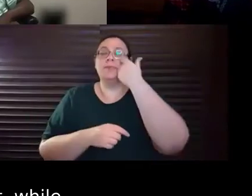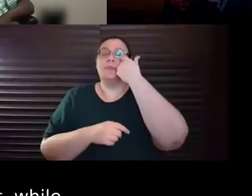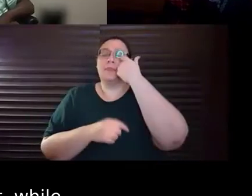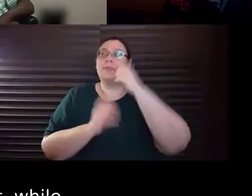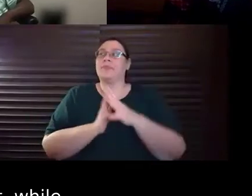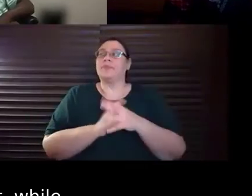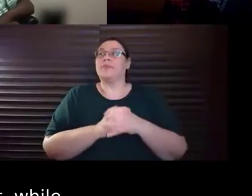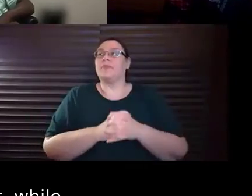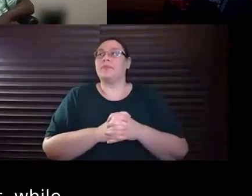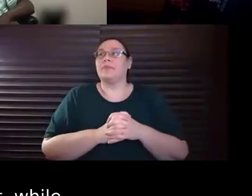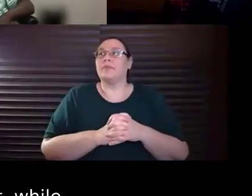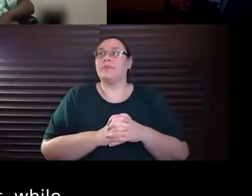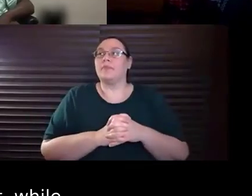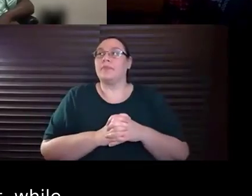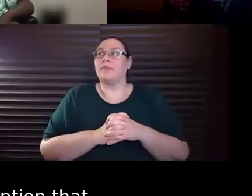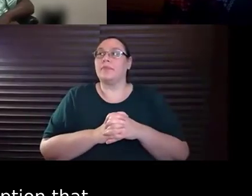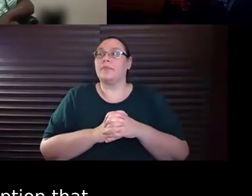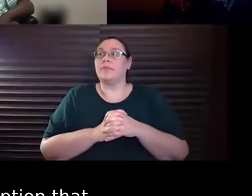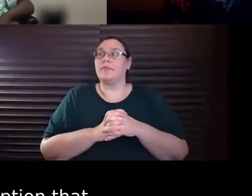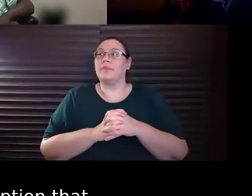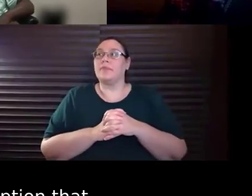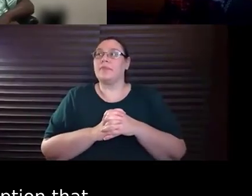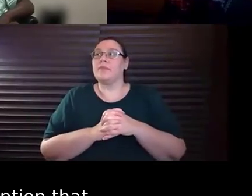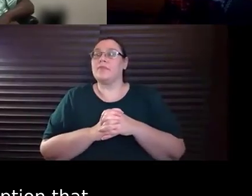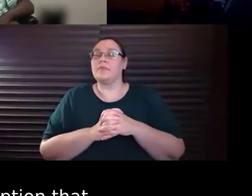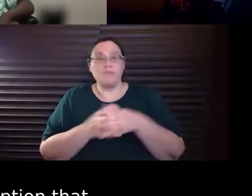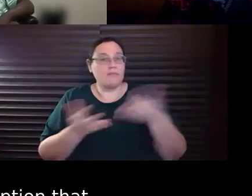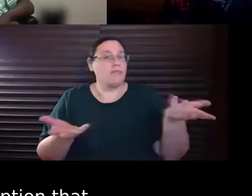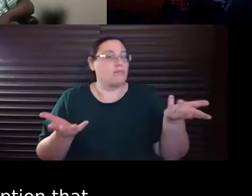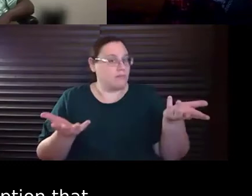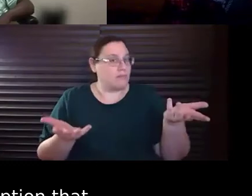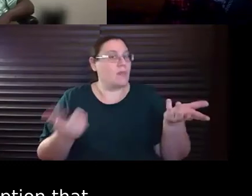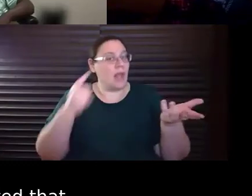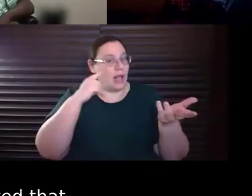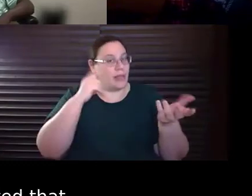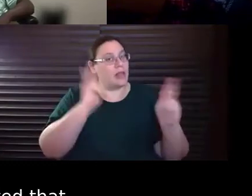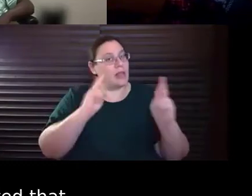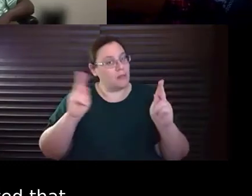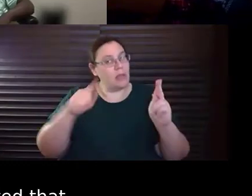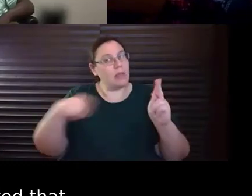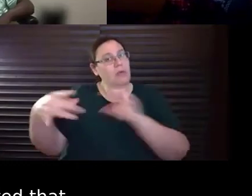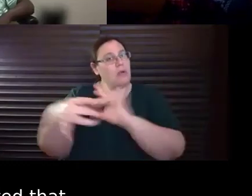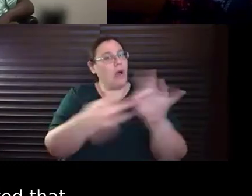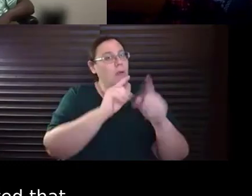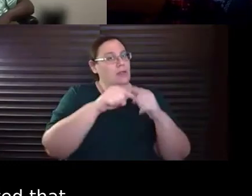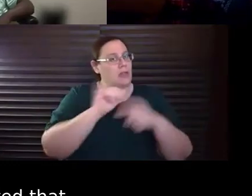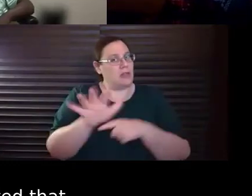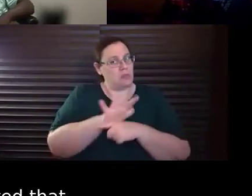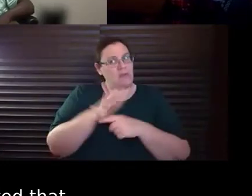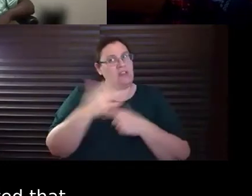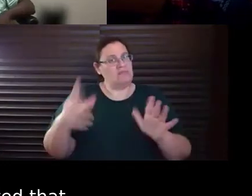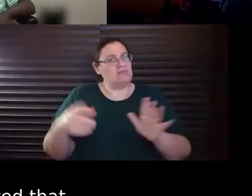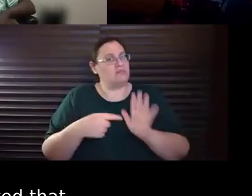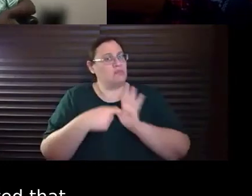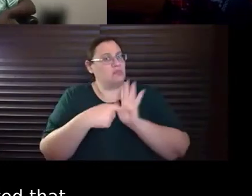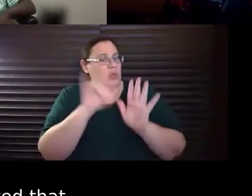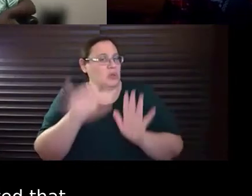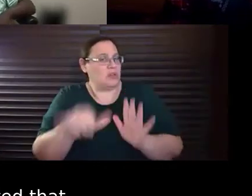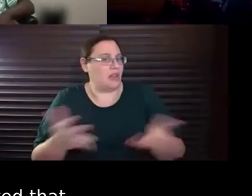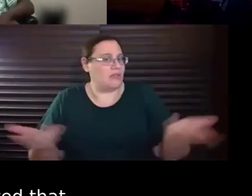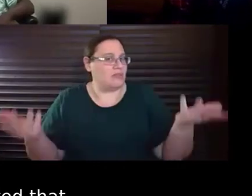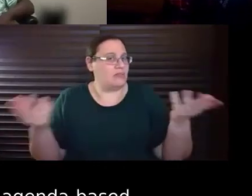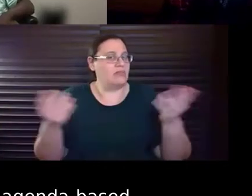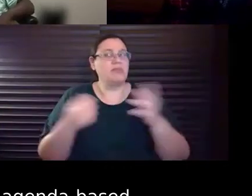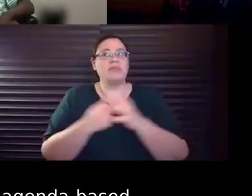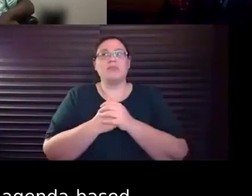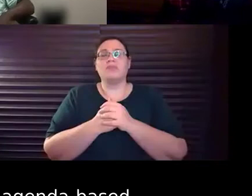while, I think the reception that the film has gotten has reflected that, which is like,